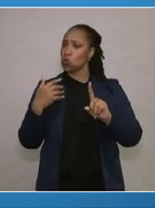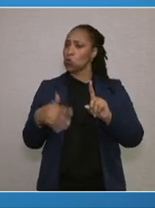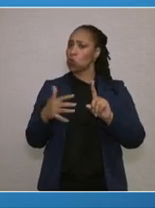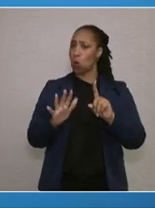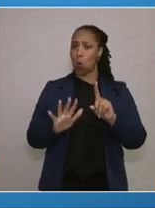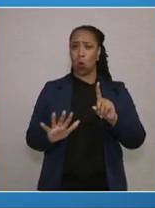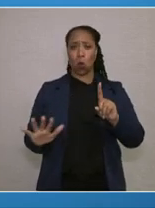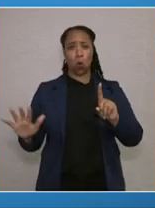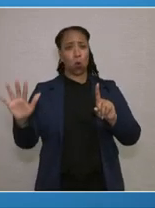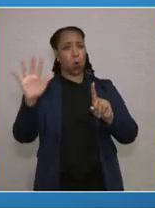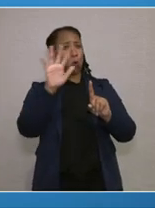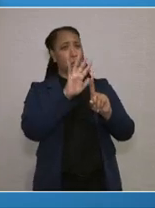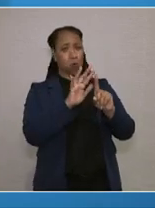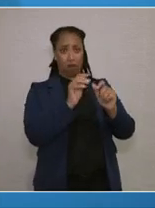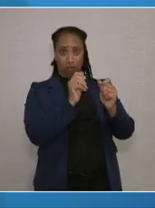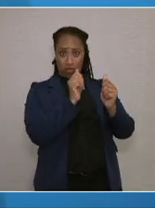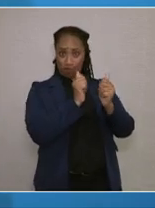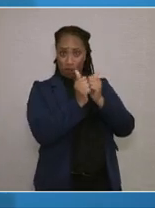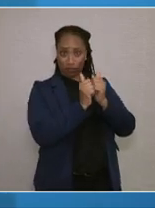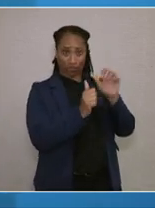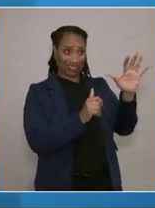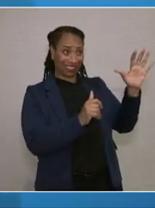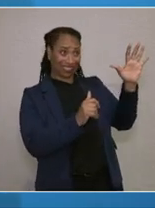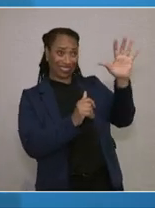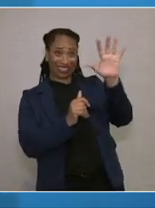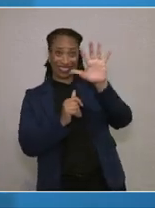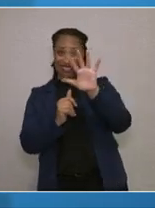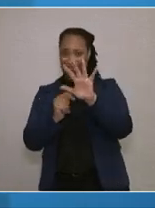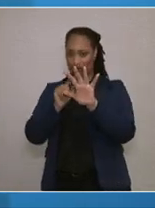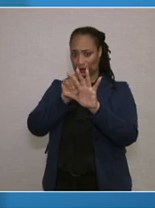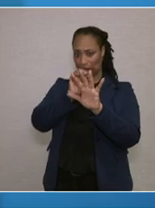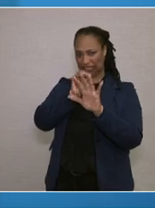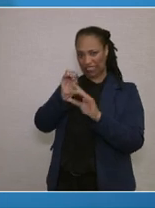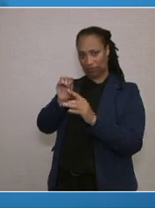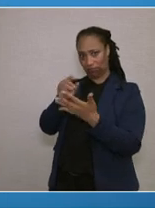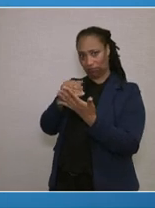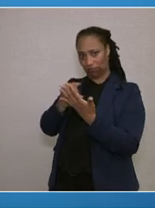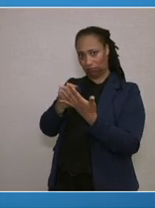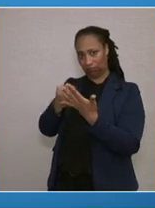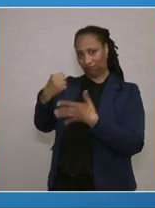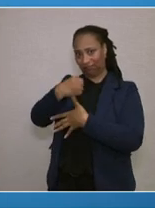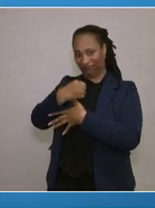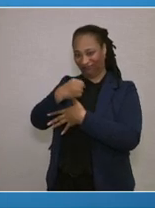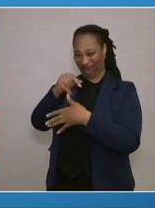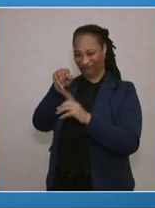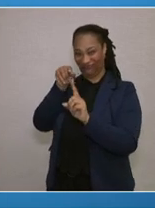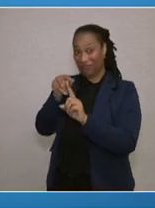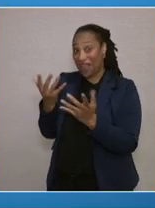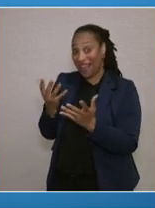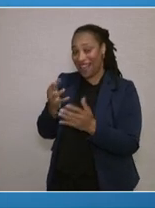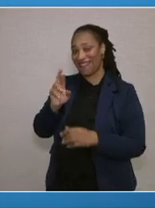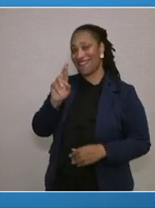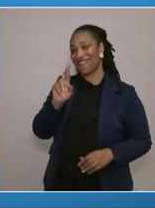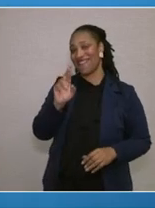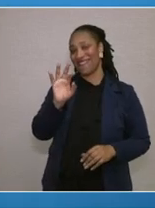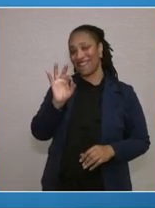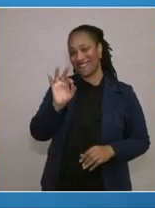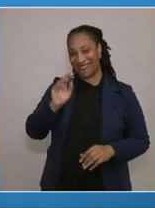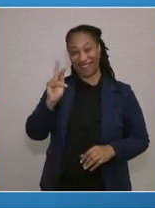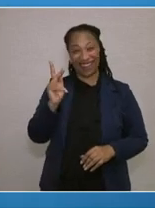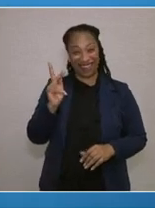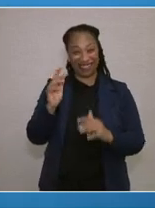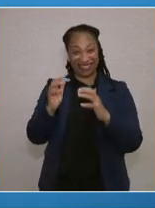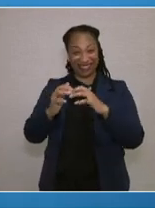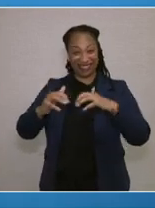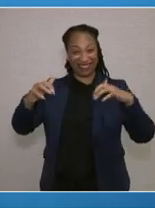world, and that is at RFK. I have been working to secure the land at